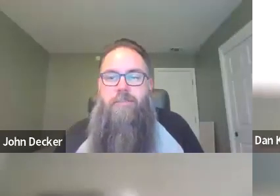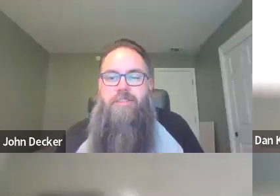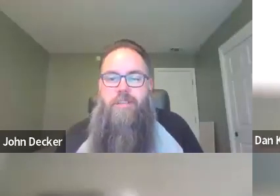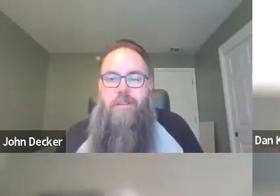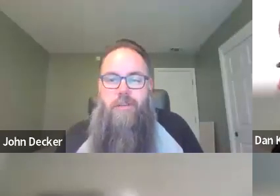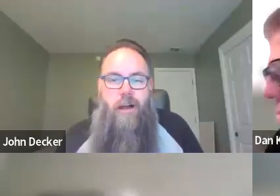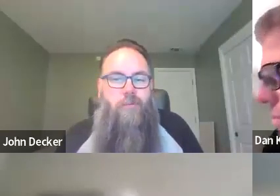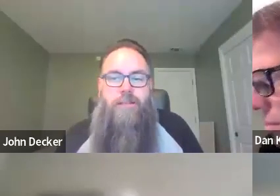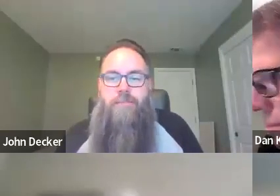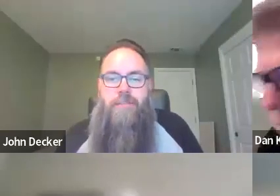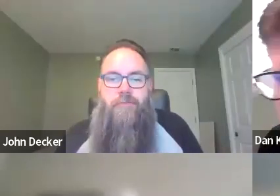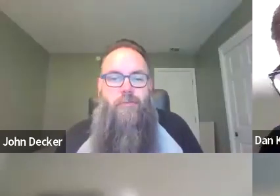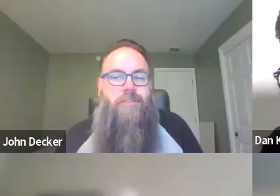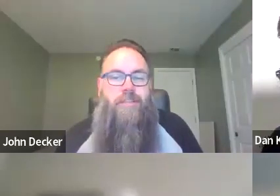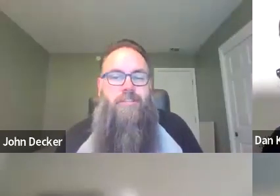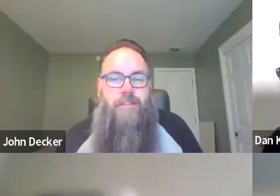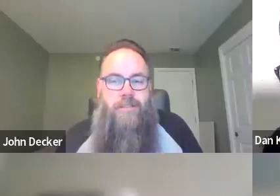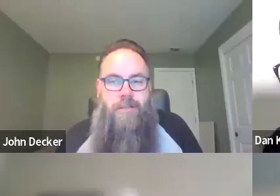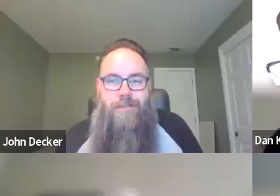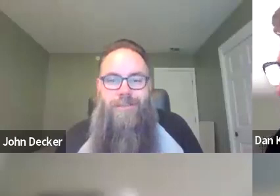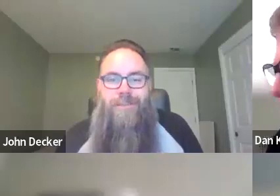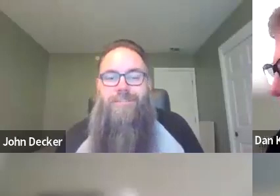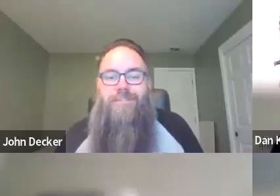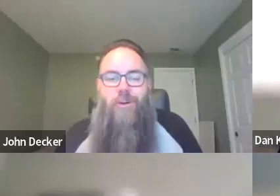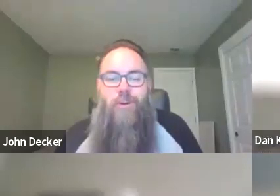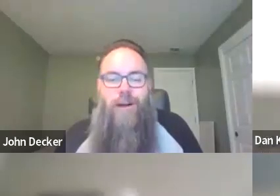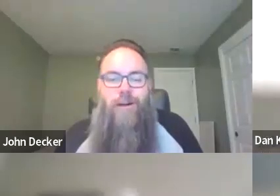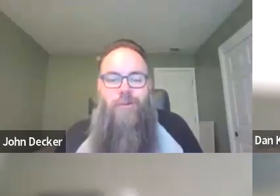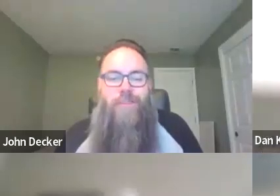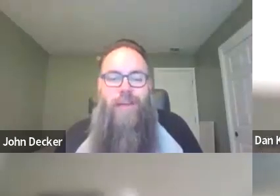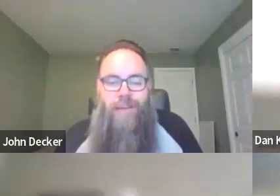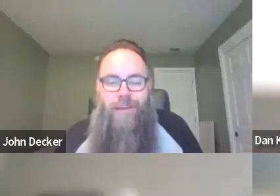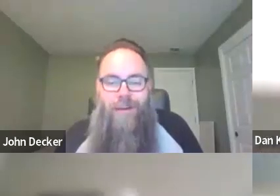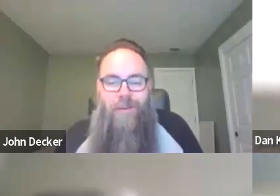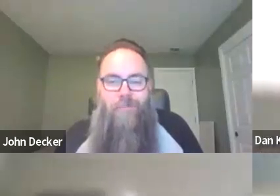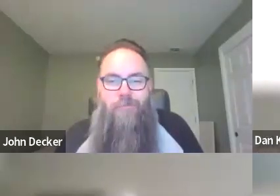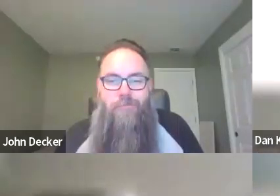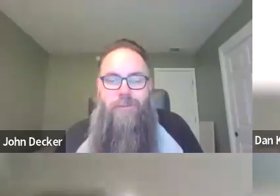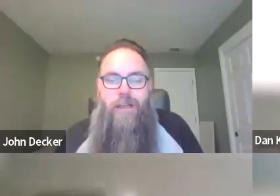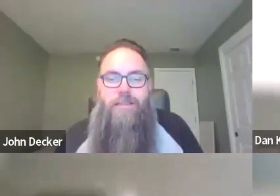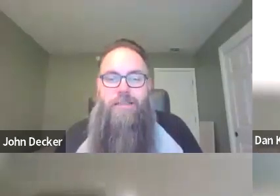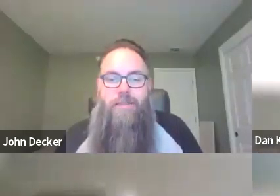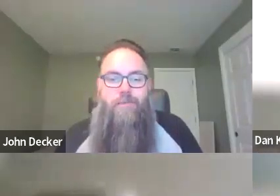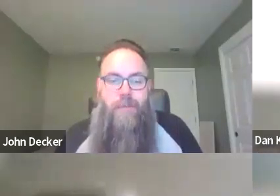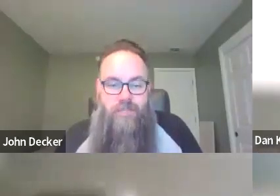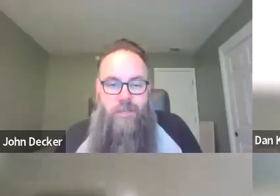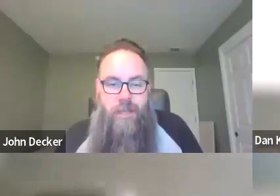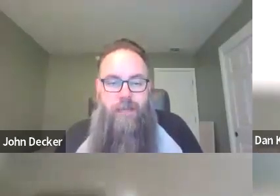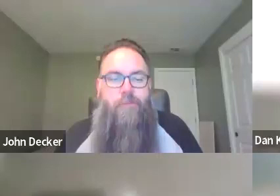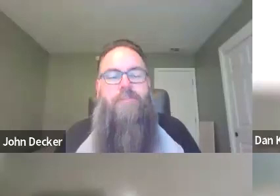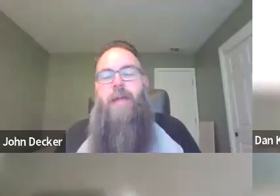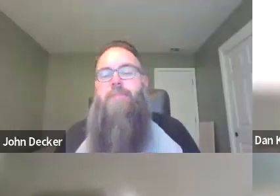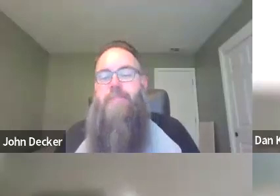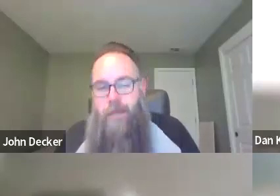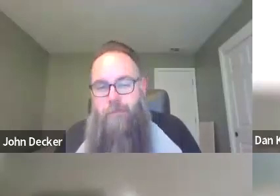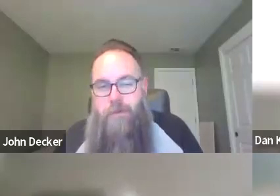A demonstration of the comprehensiveness of your presentation. So with that, we've got Lisa's information, and